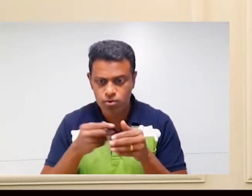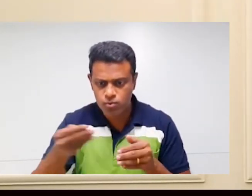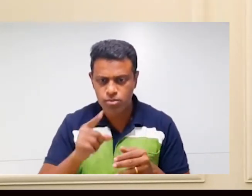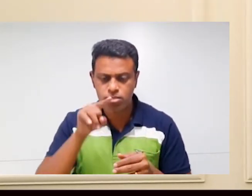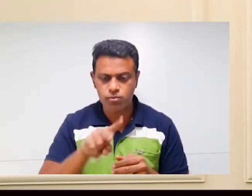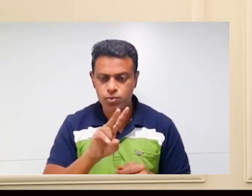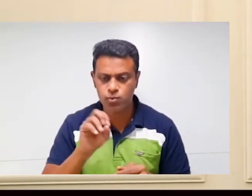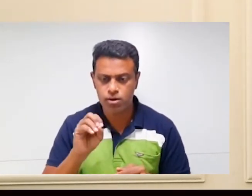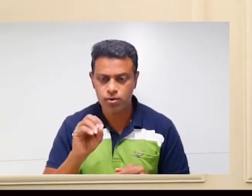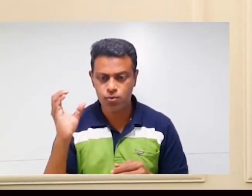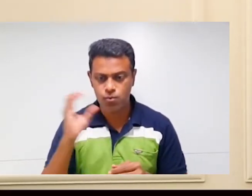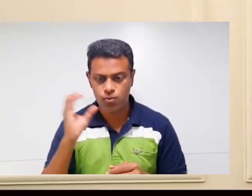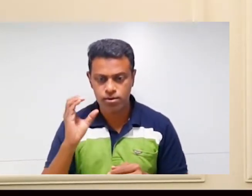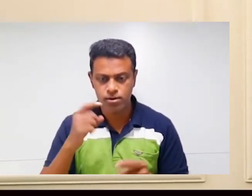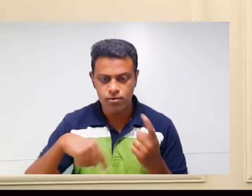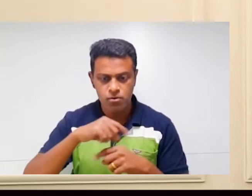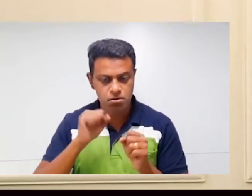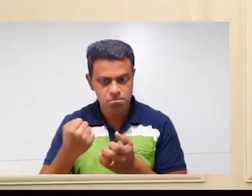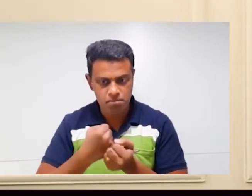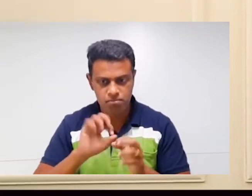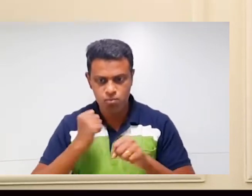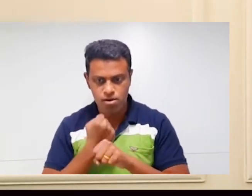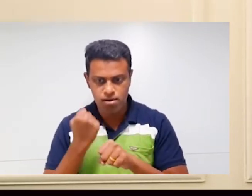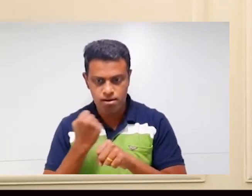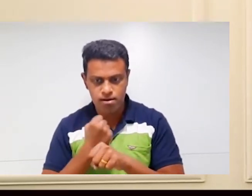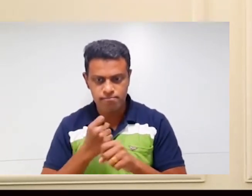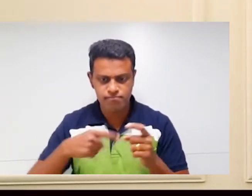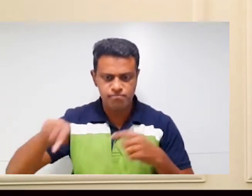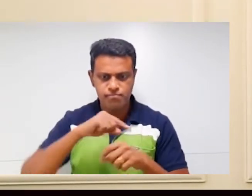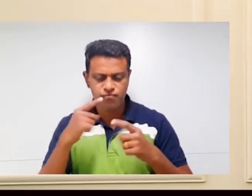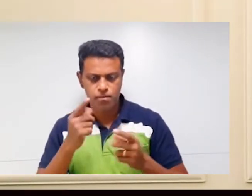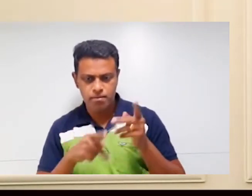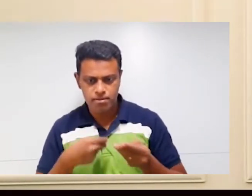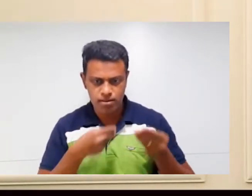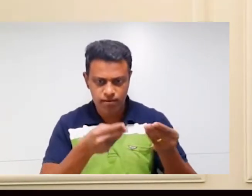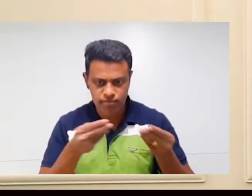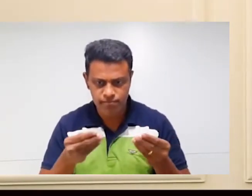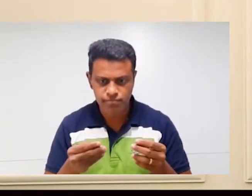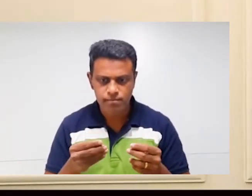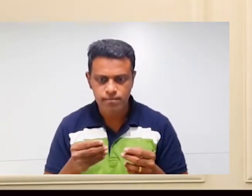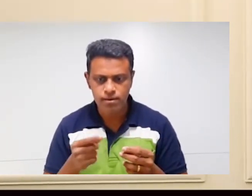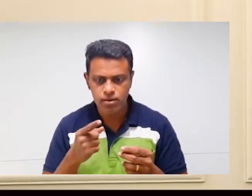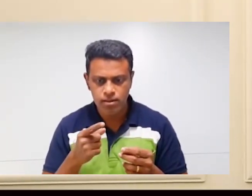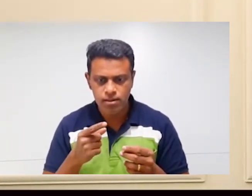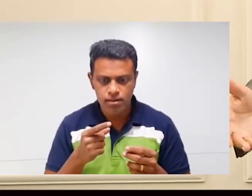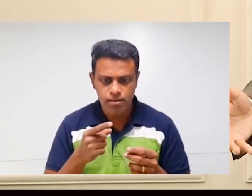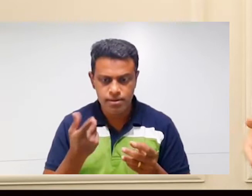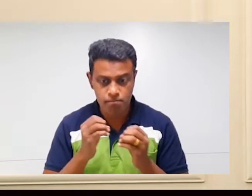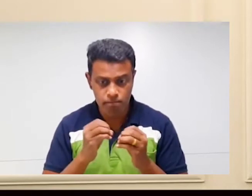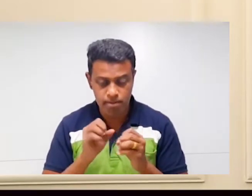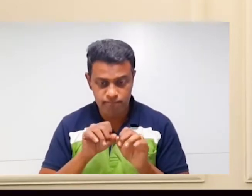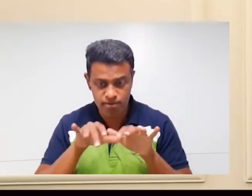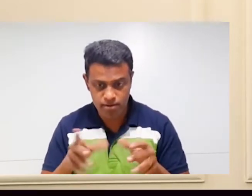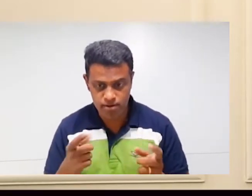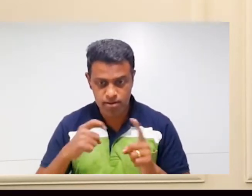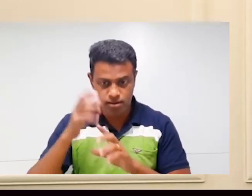like 30,000 claims, over like close to 1,200 crores, just in about, some months, less